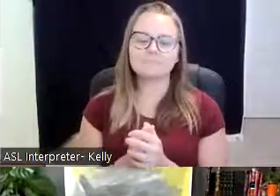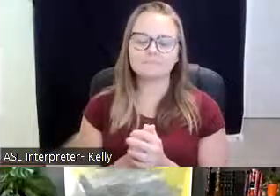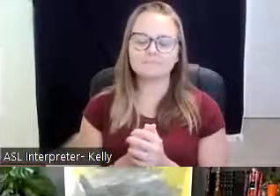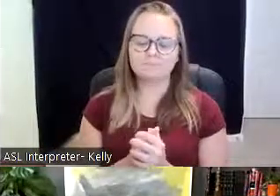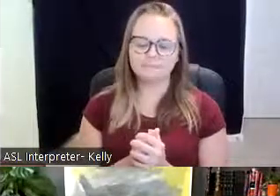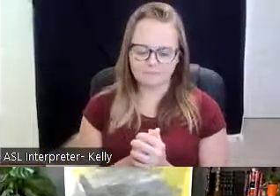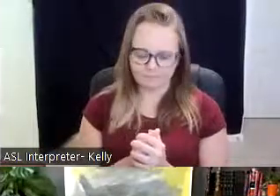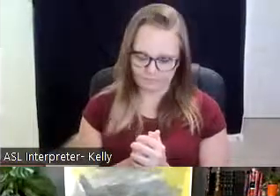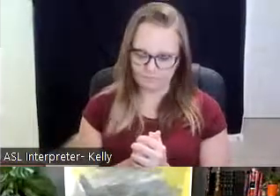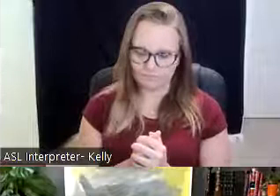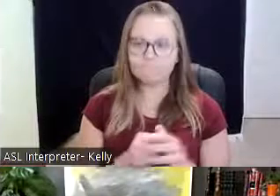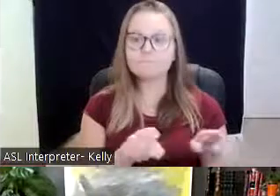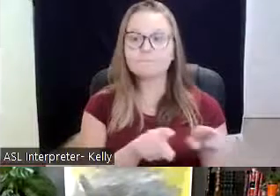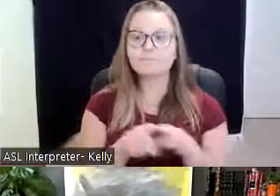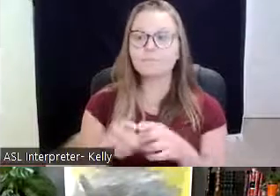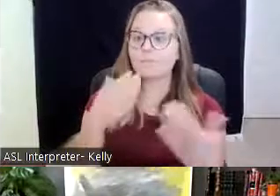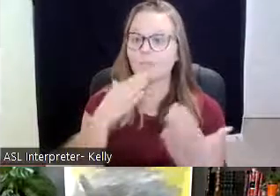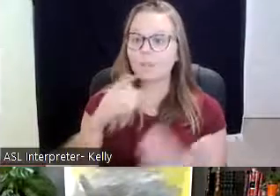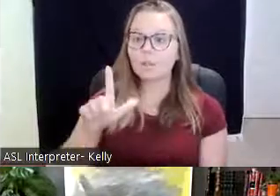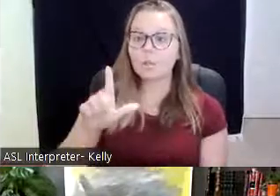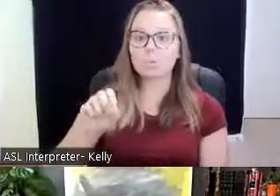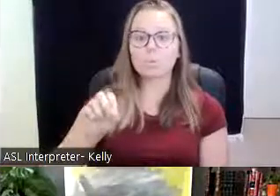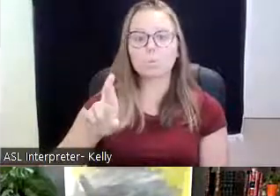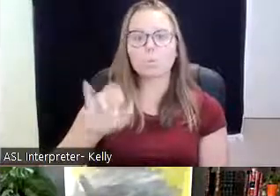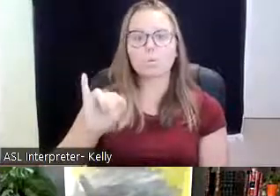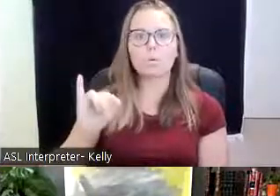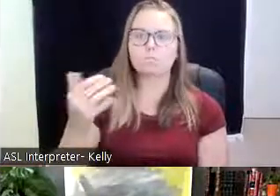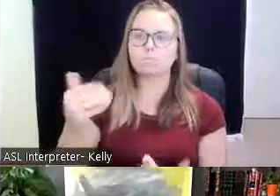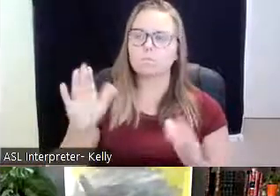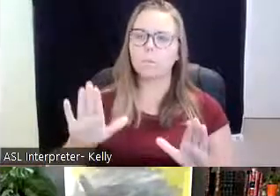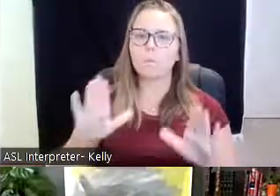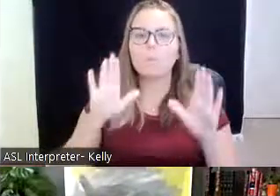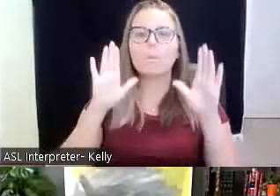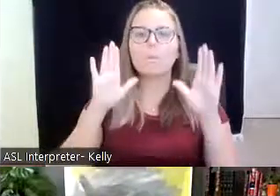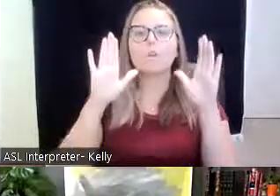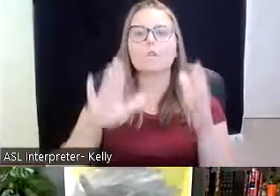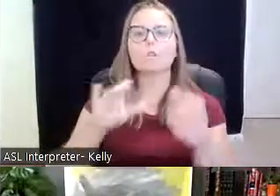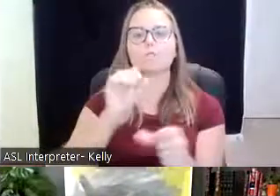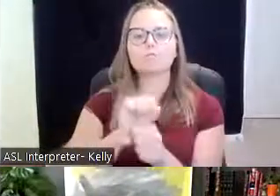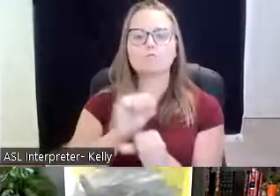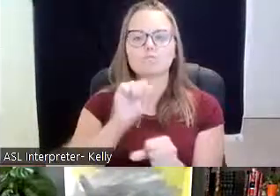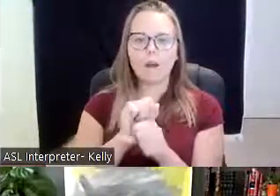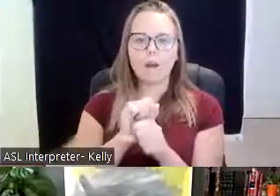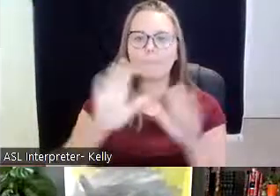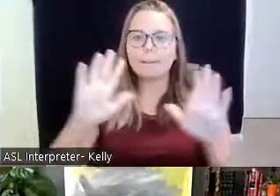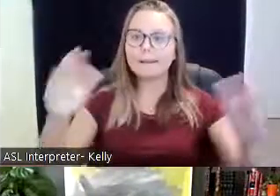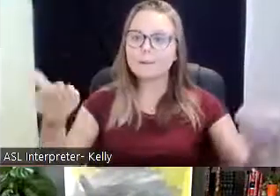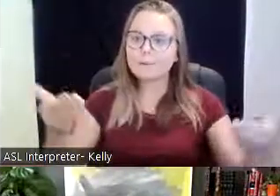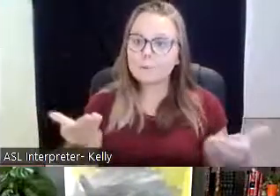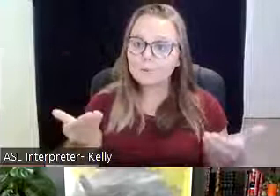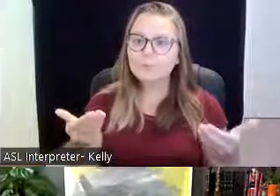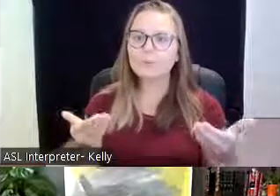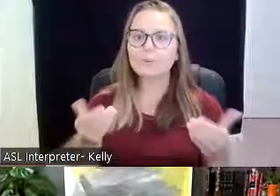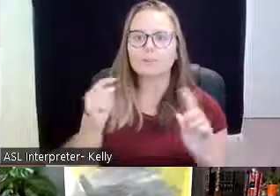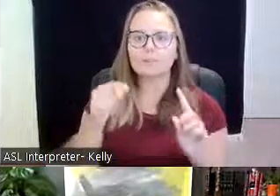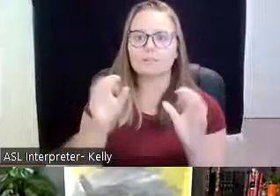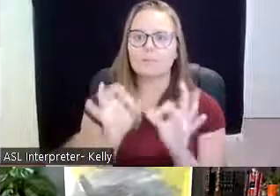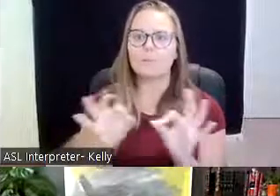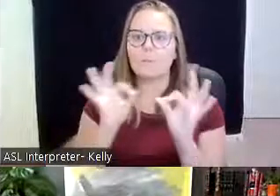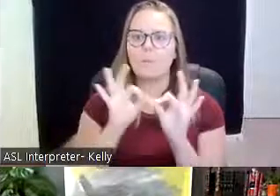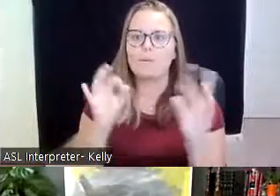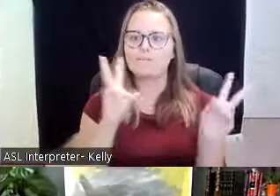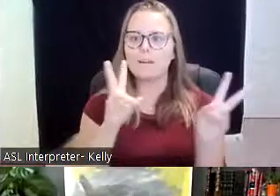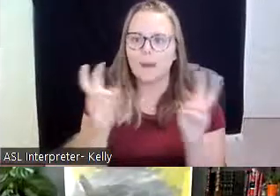And want to also thank Lori for doing such a wonderful job of introducing this important